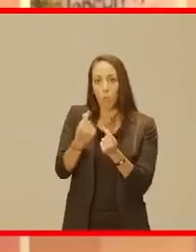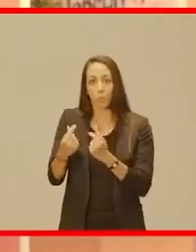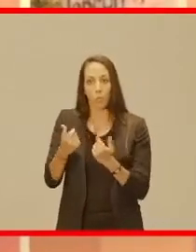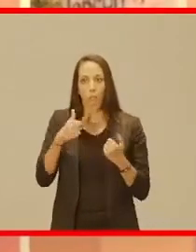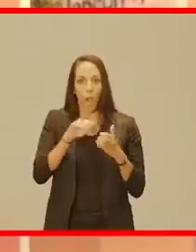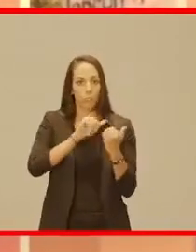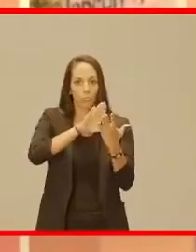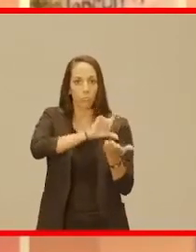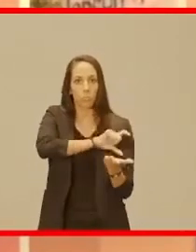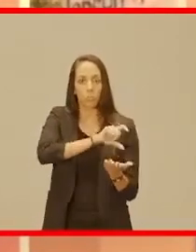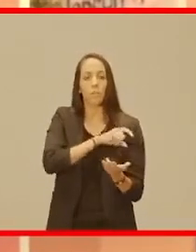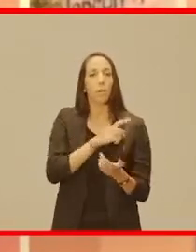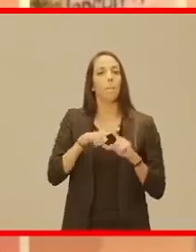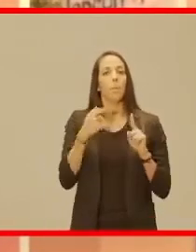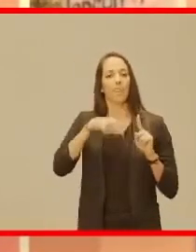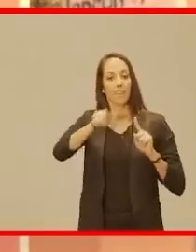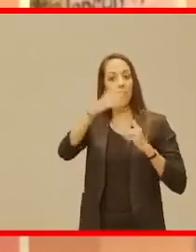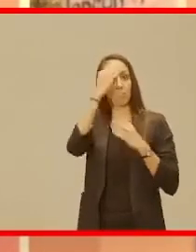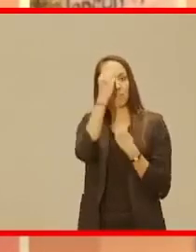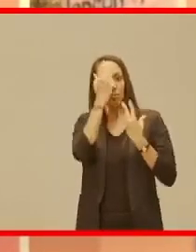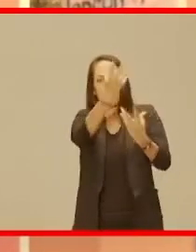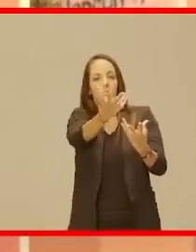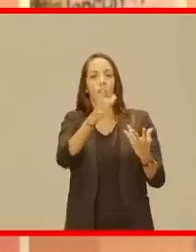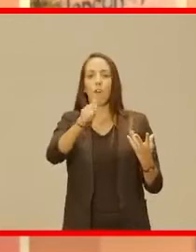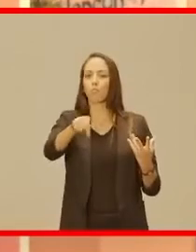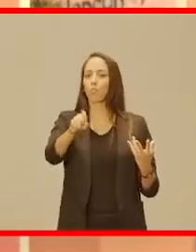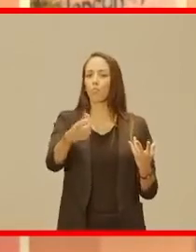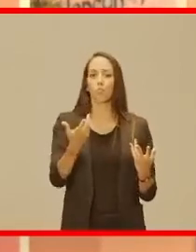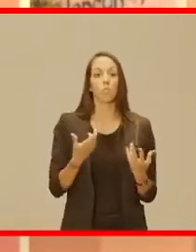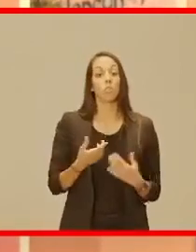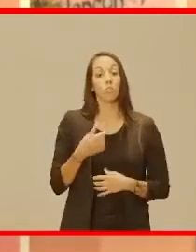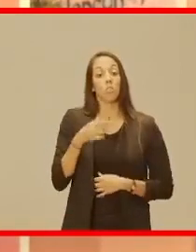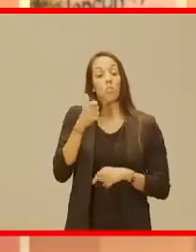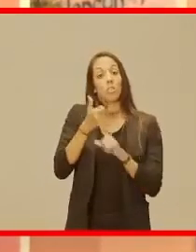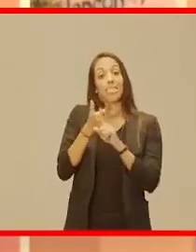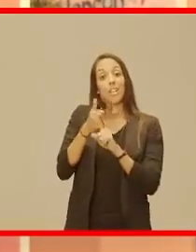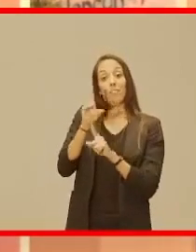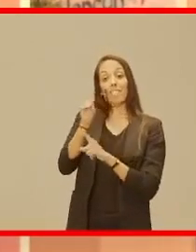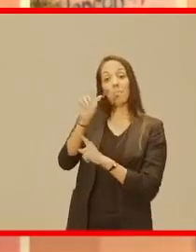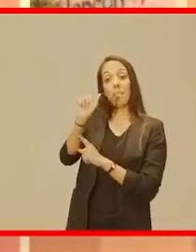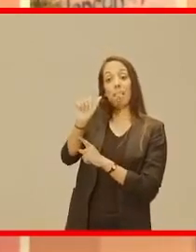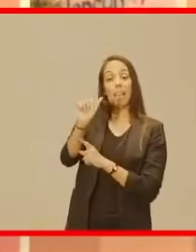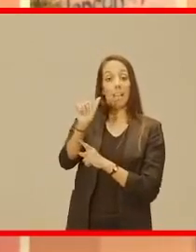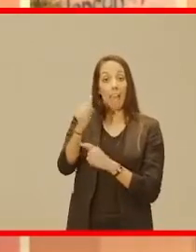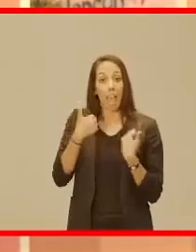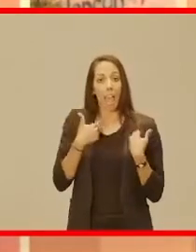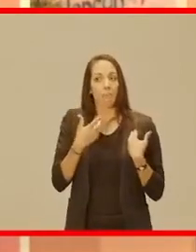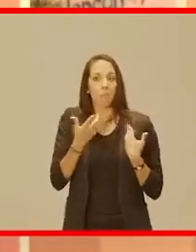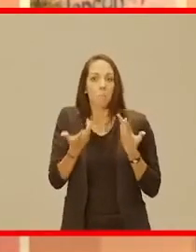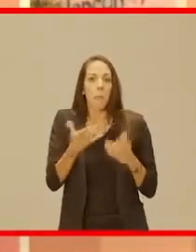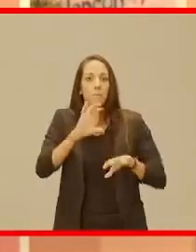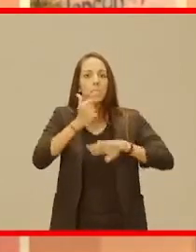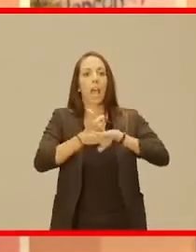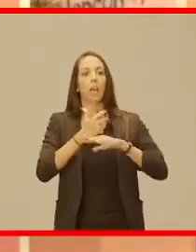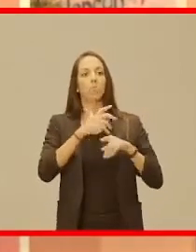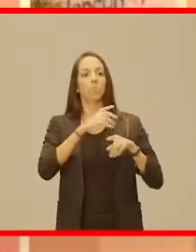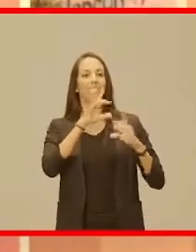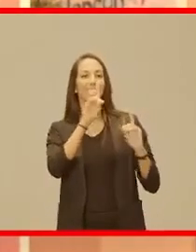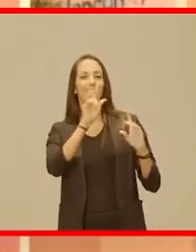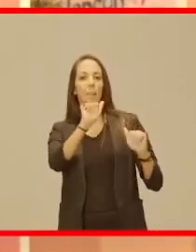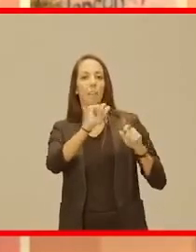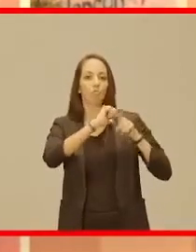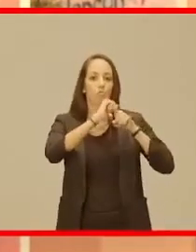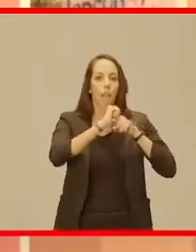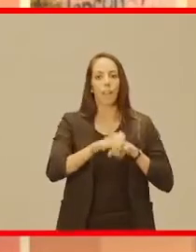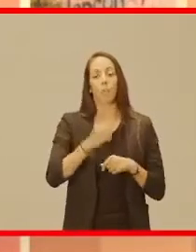forth hypothetically. You have some sort of like disability sensitivity training and requiring law enforcement to go